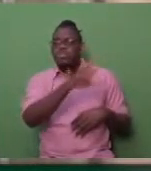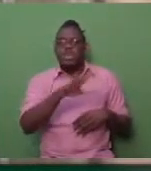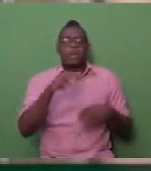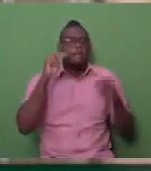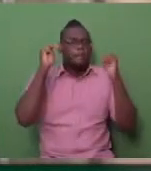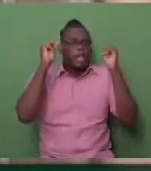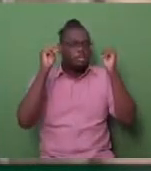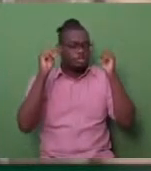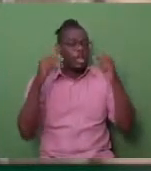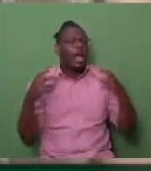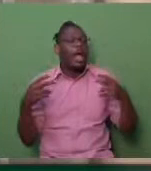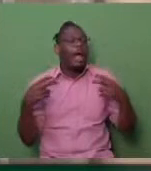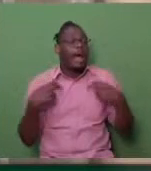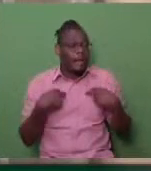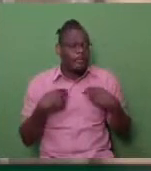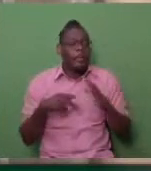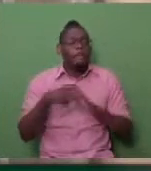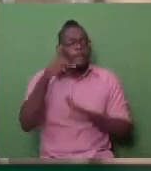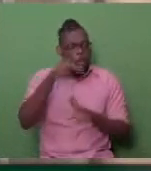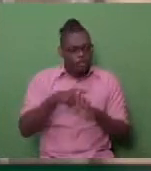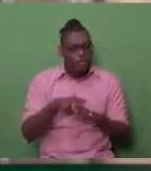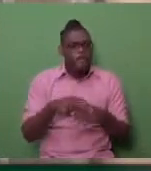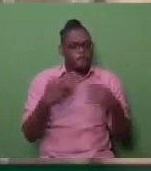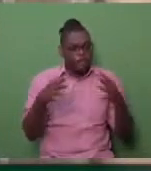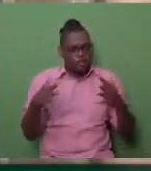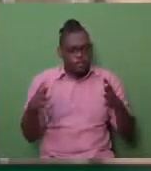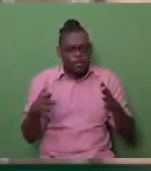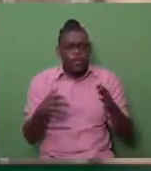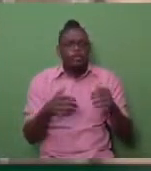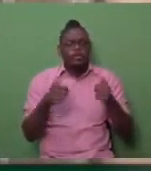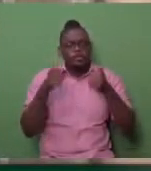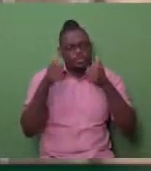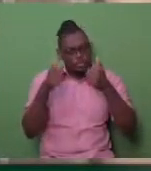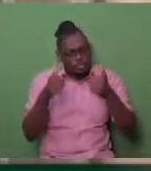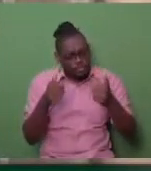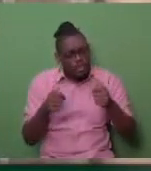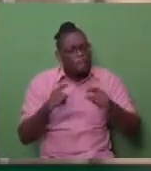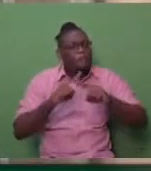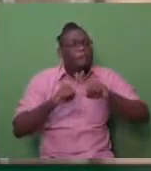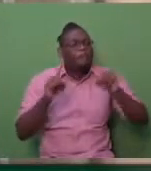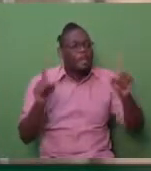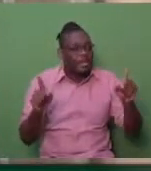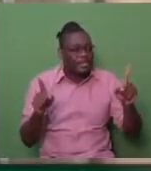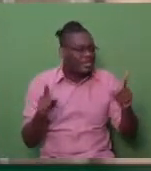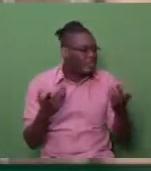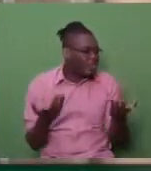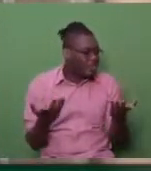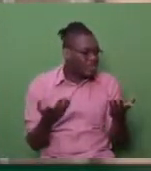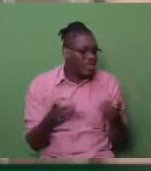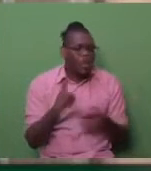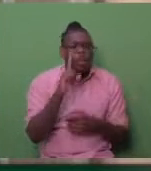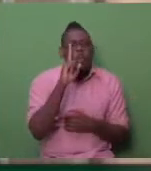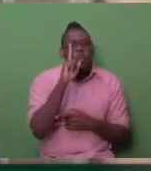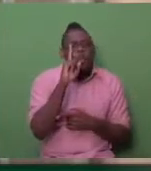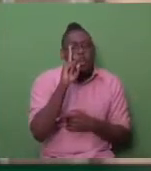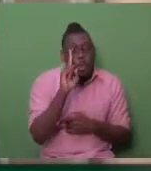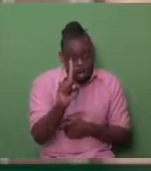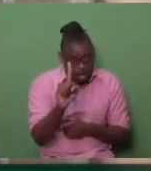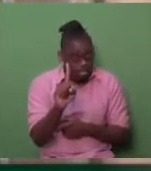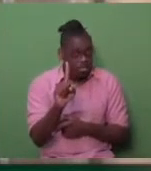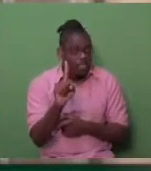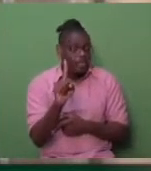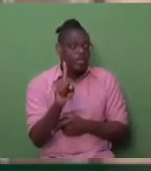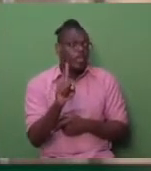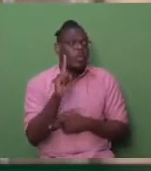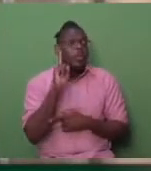completed. And out of all those, only one of these was in an opposition